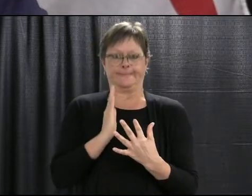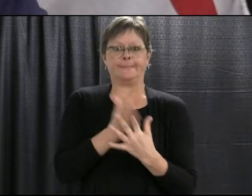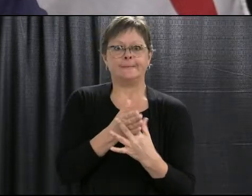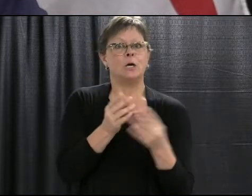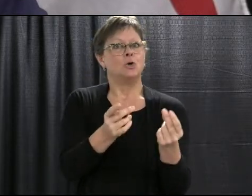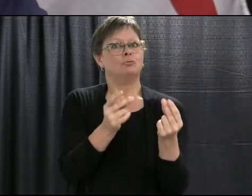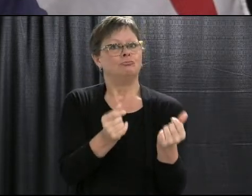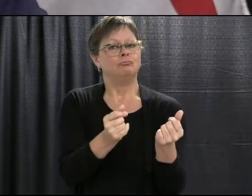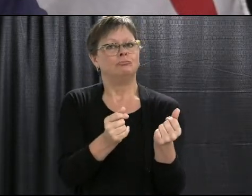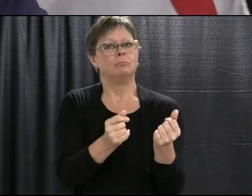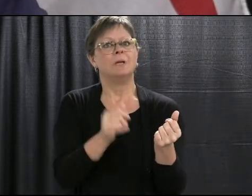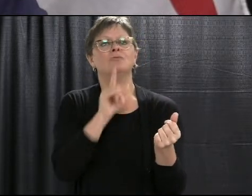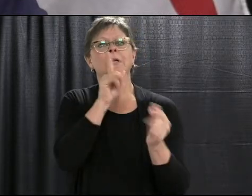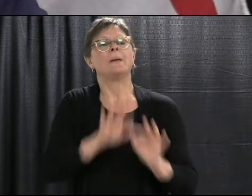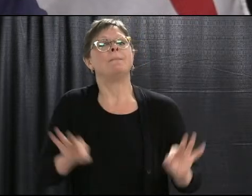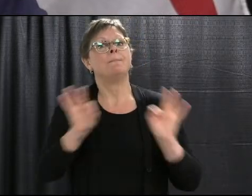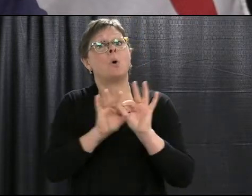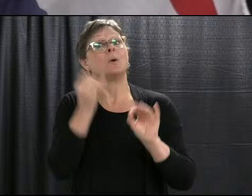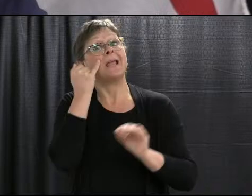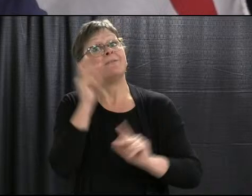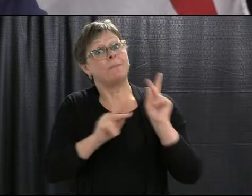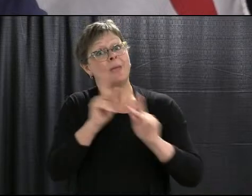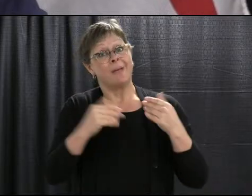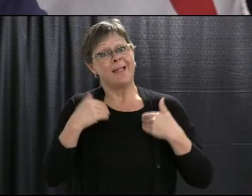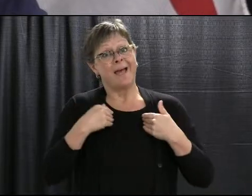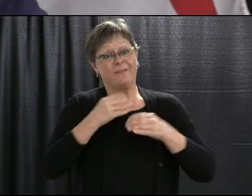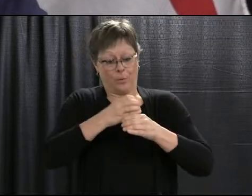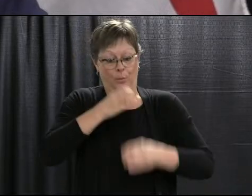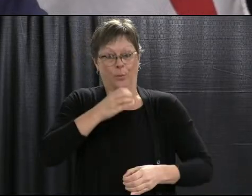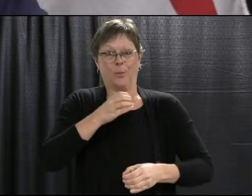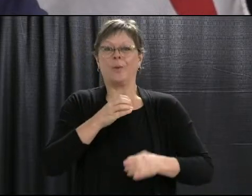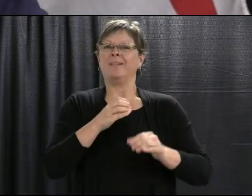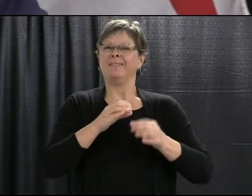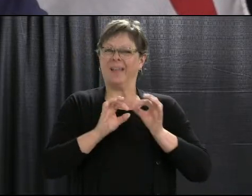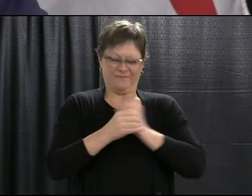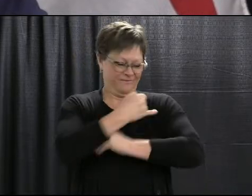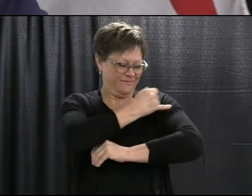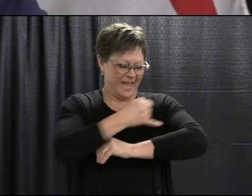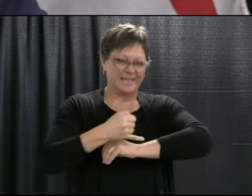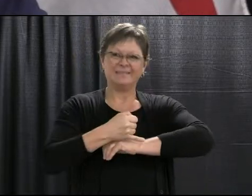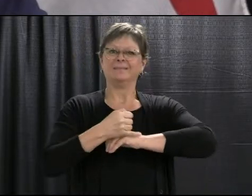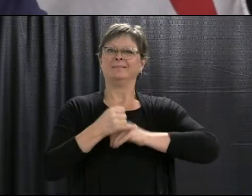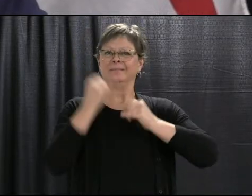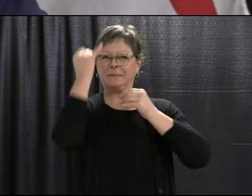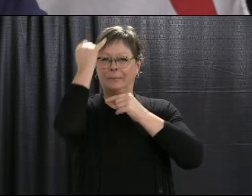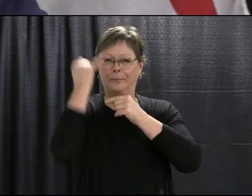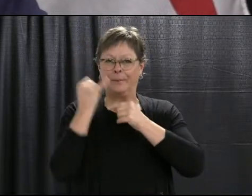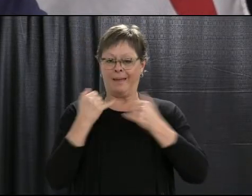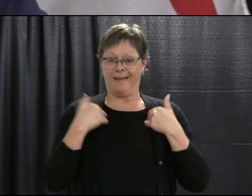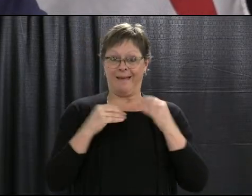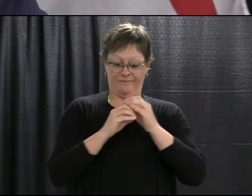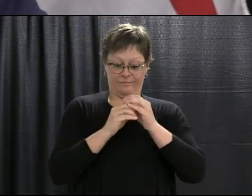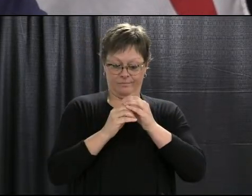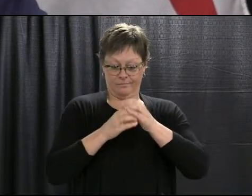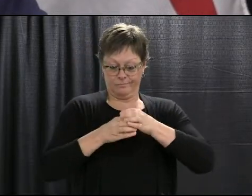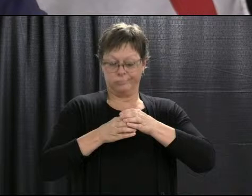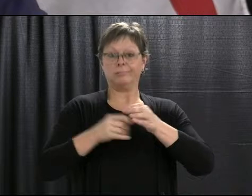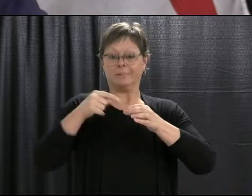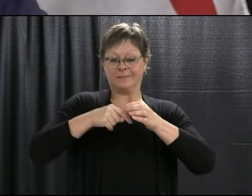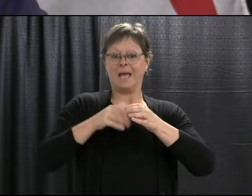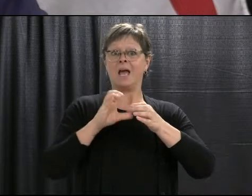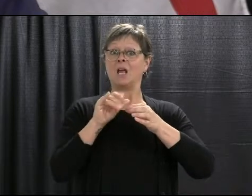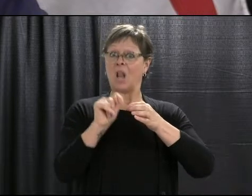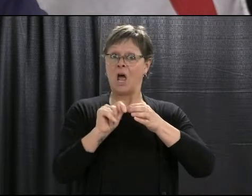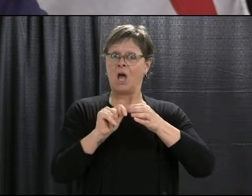those people who've got clots in their carotid arteries can have them taken out and within 24 hours. So